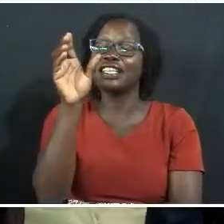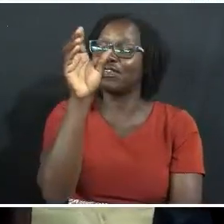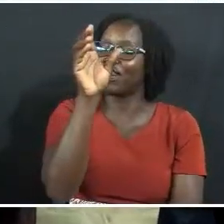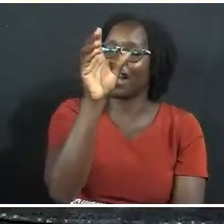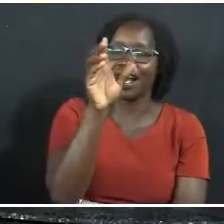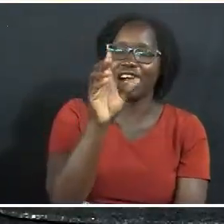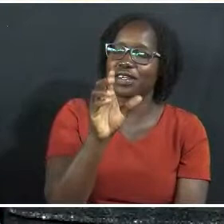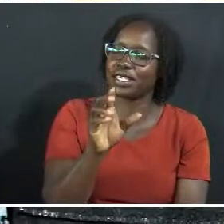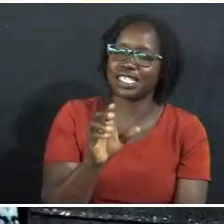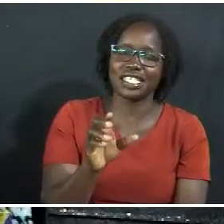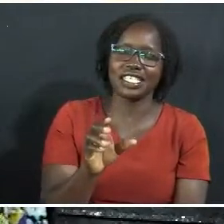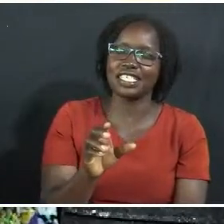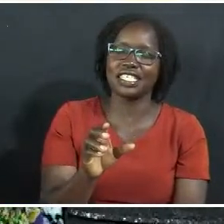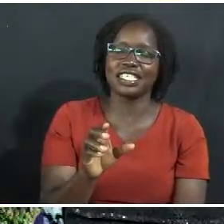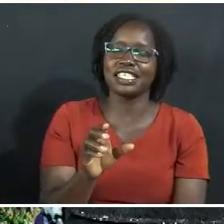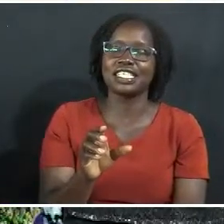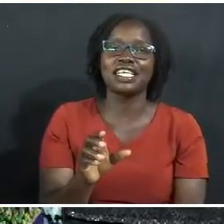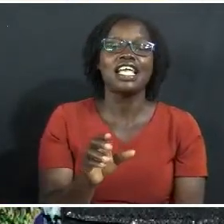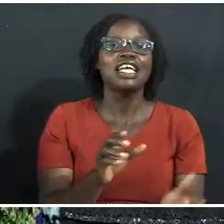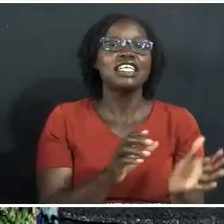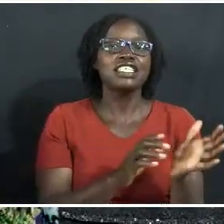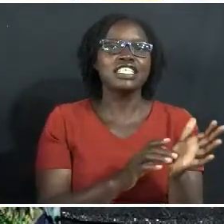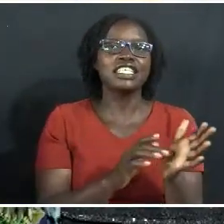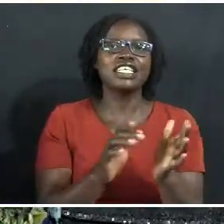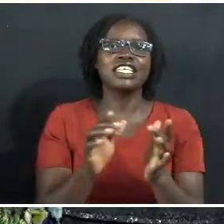But I want you to come.